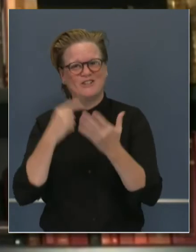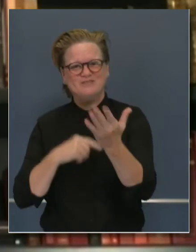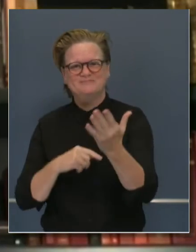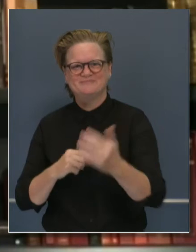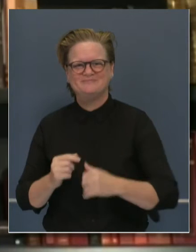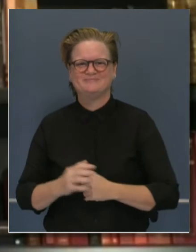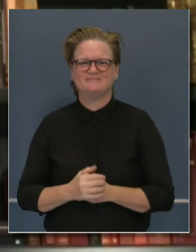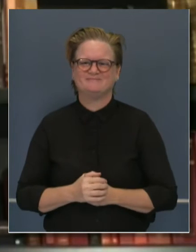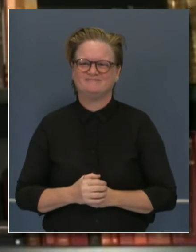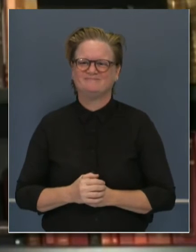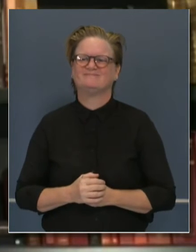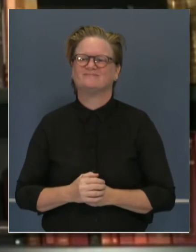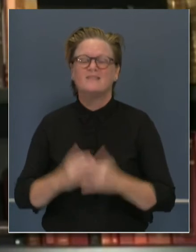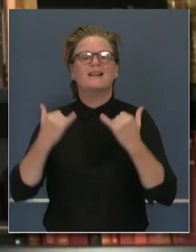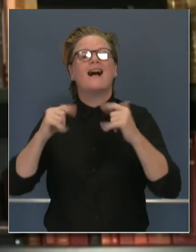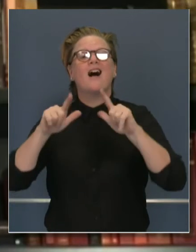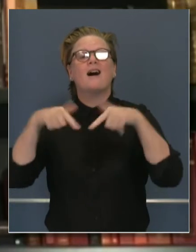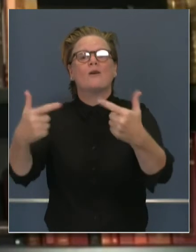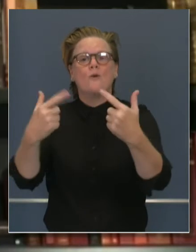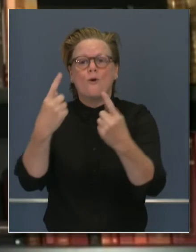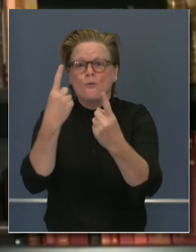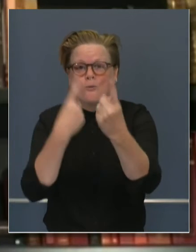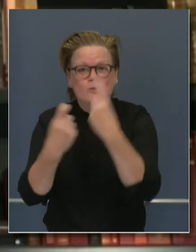any questions.